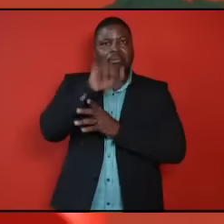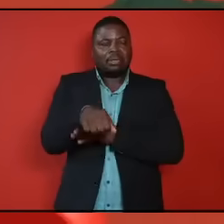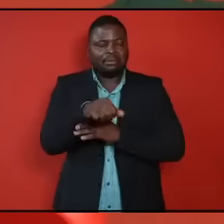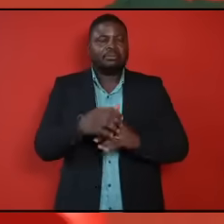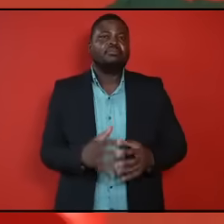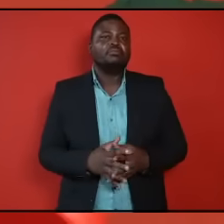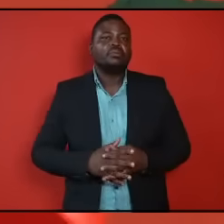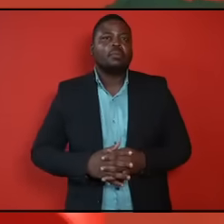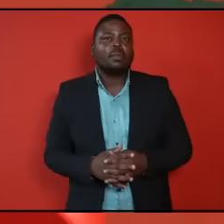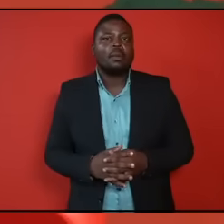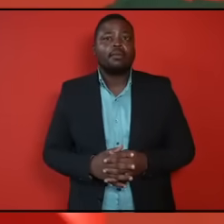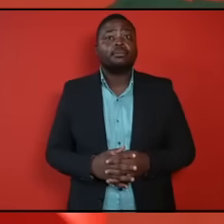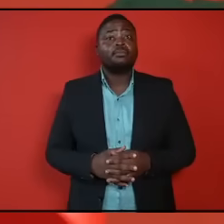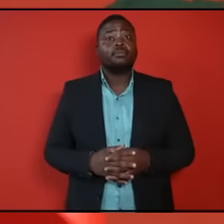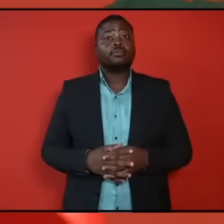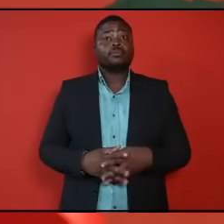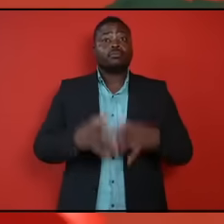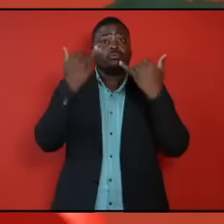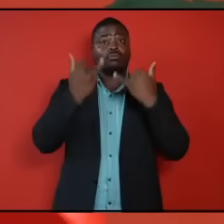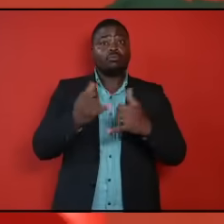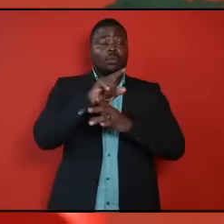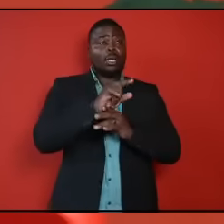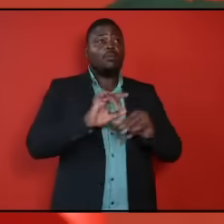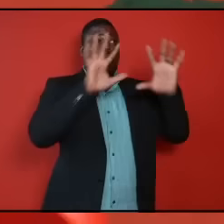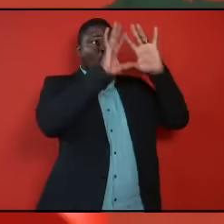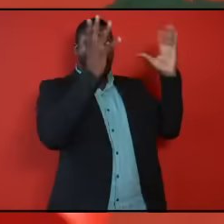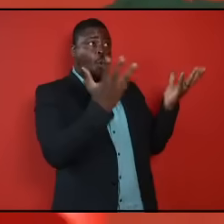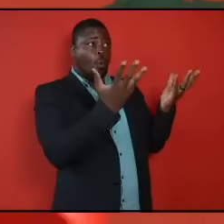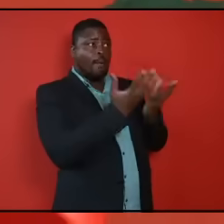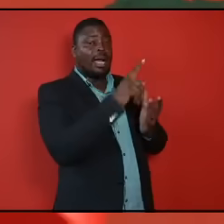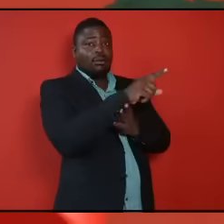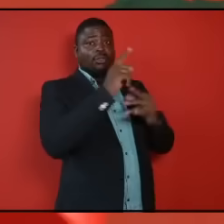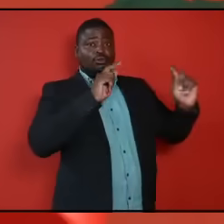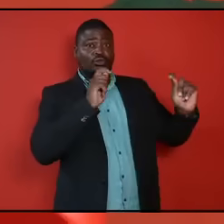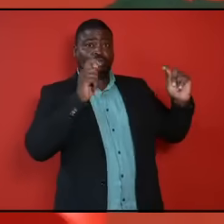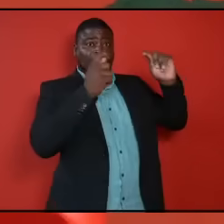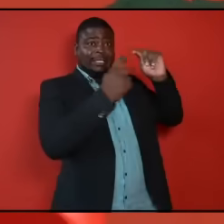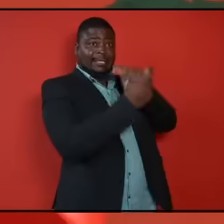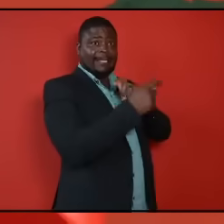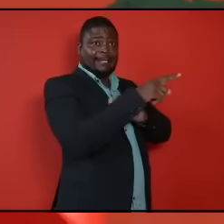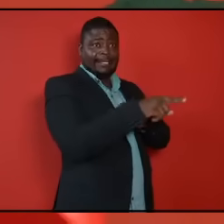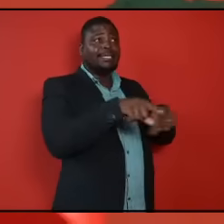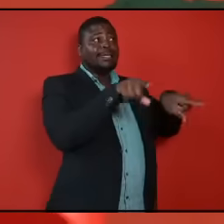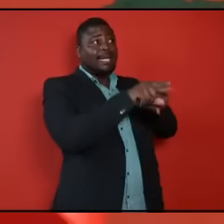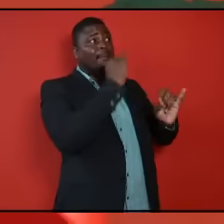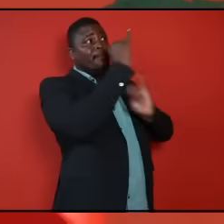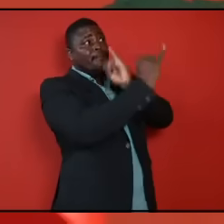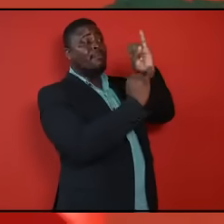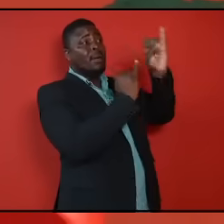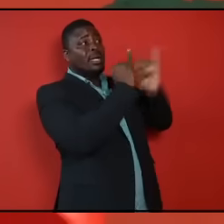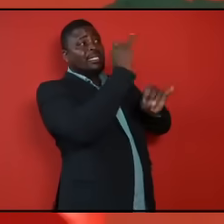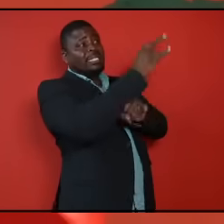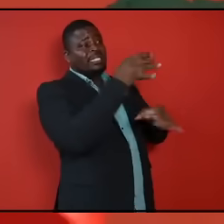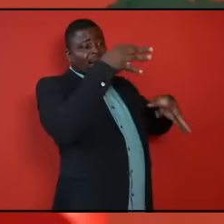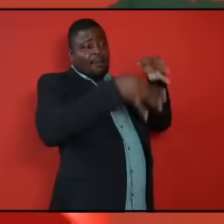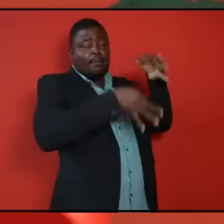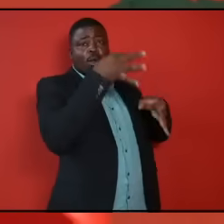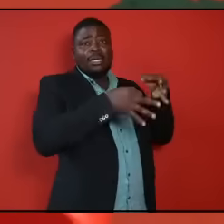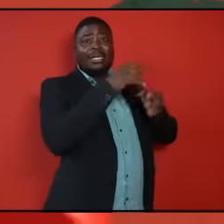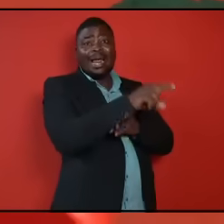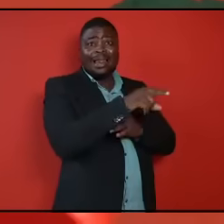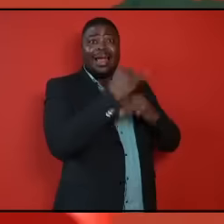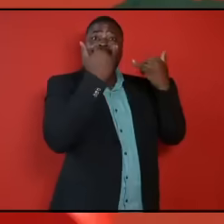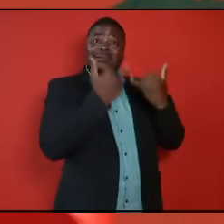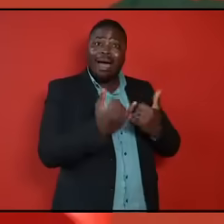shifting global balance of forces and rapid deterioration of the international political order. The world has entered